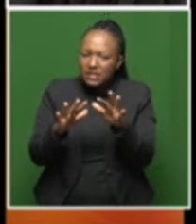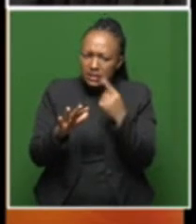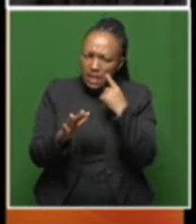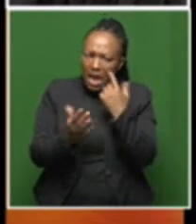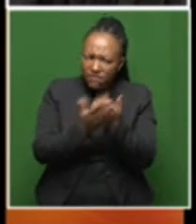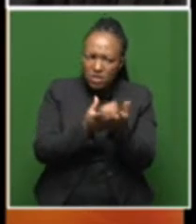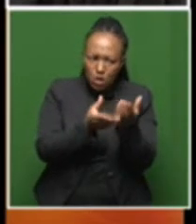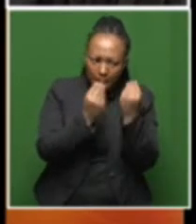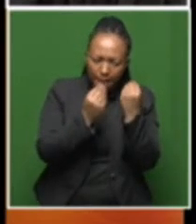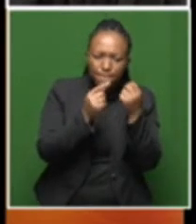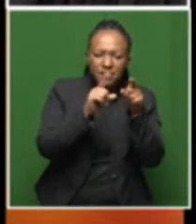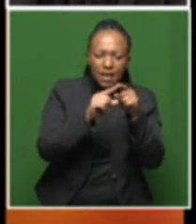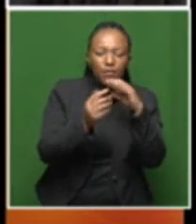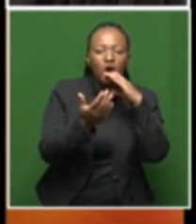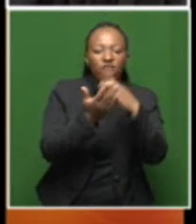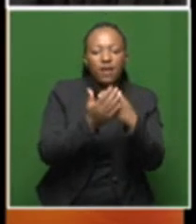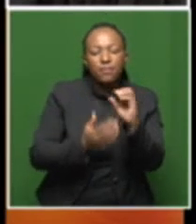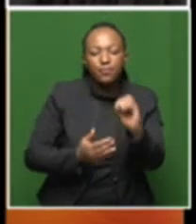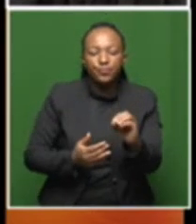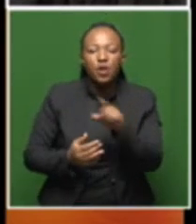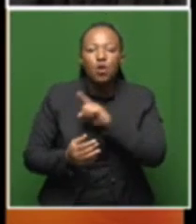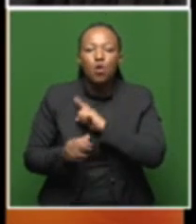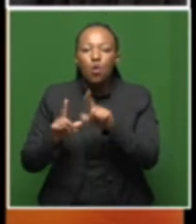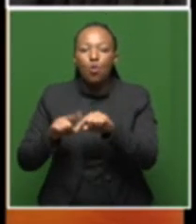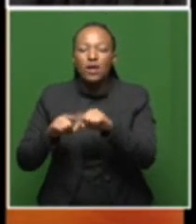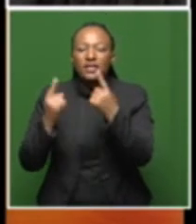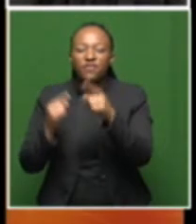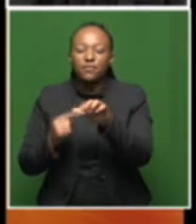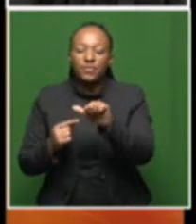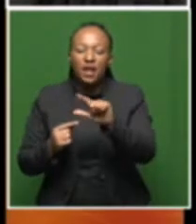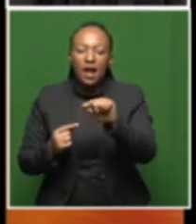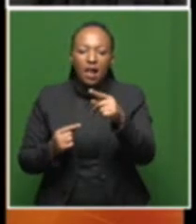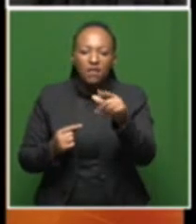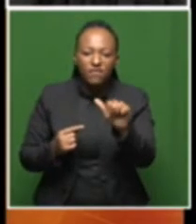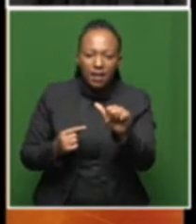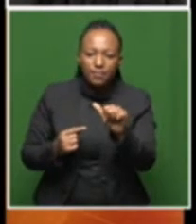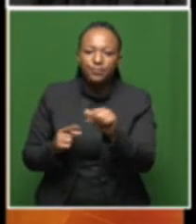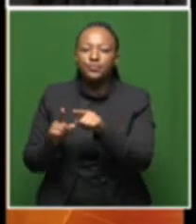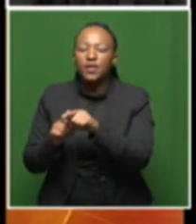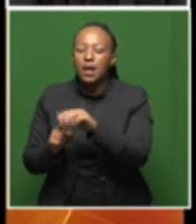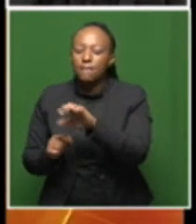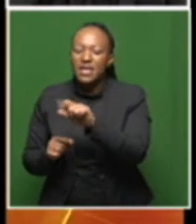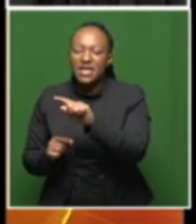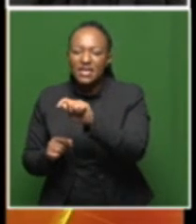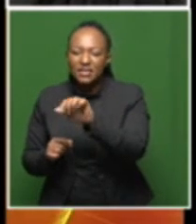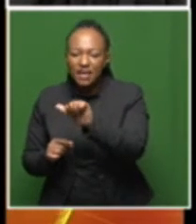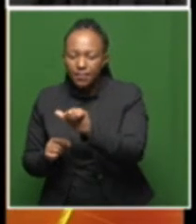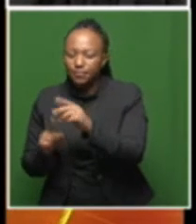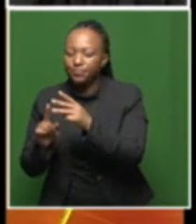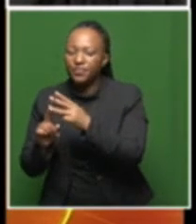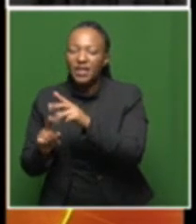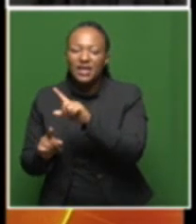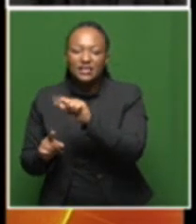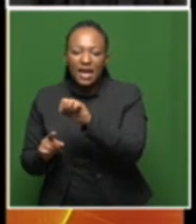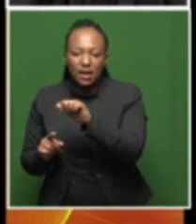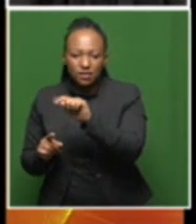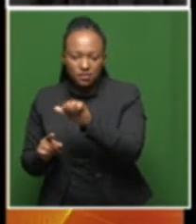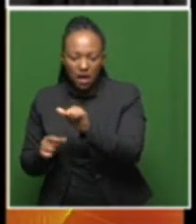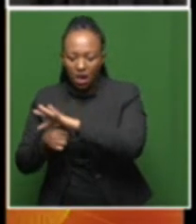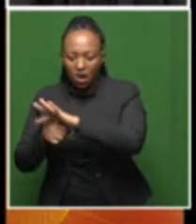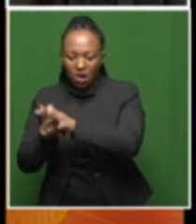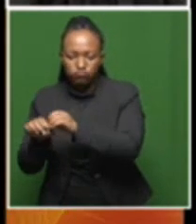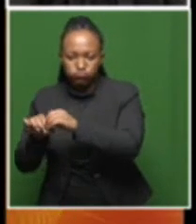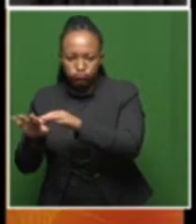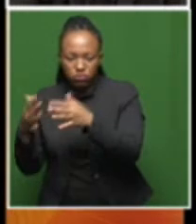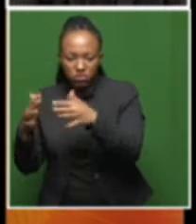evidence that if you have the different variants, the Alpha, Beta, and Delta, and you have different vaccines, just shown here